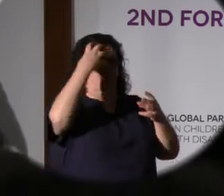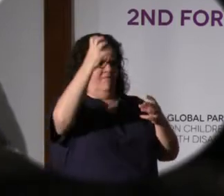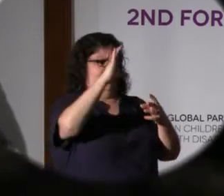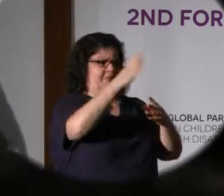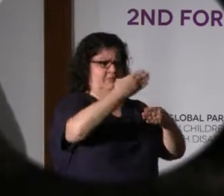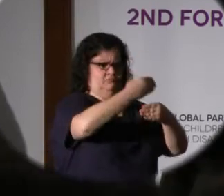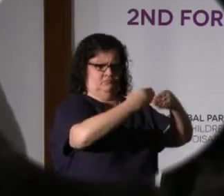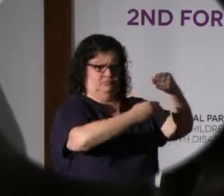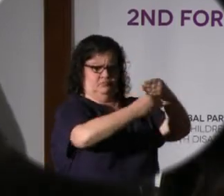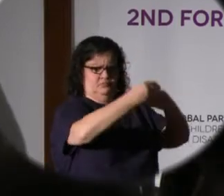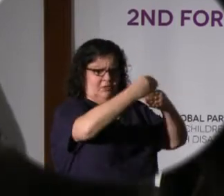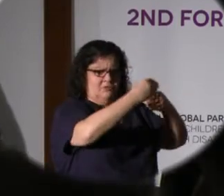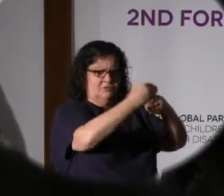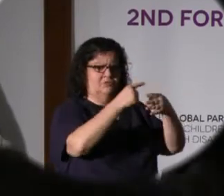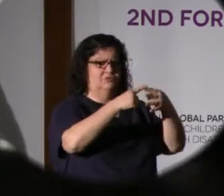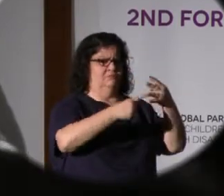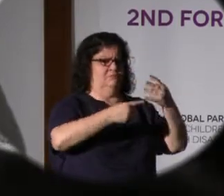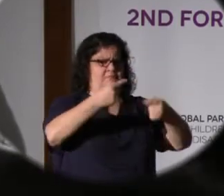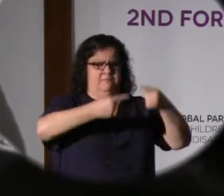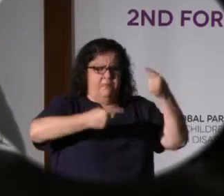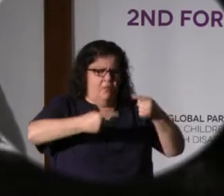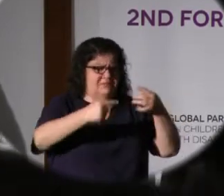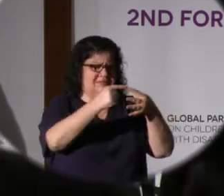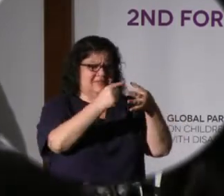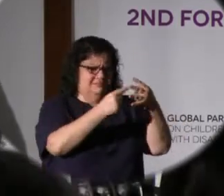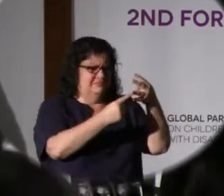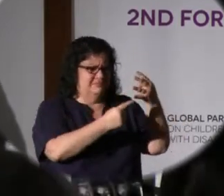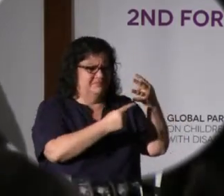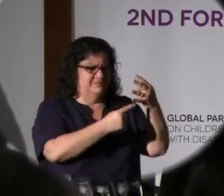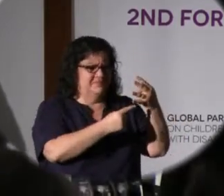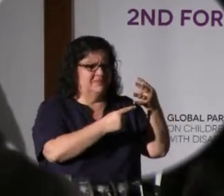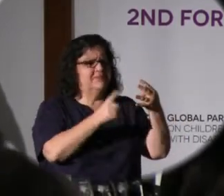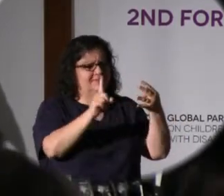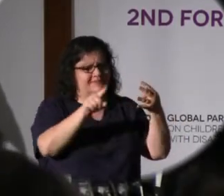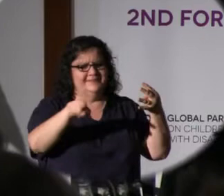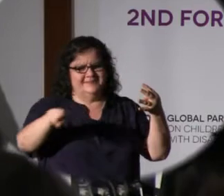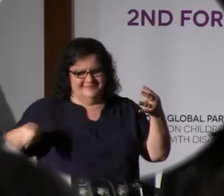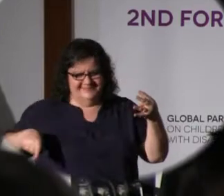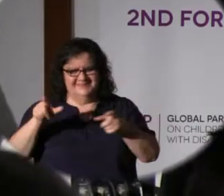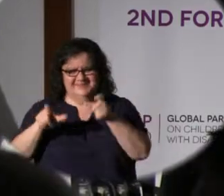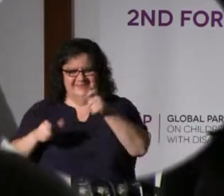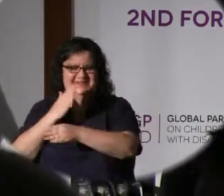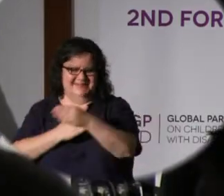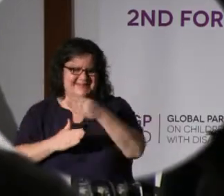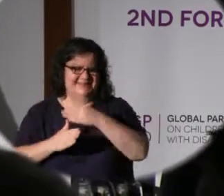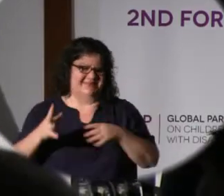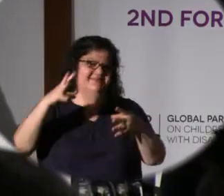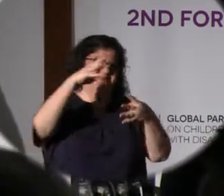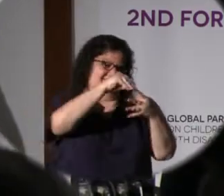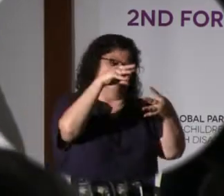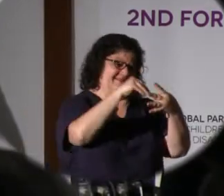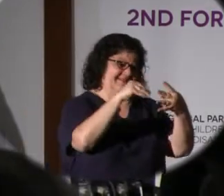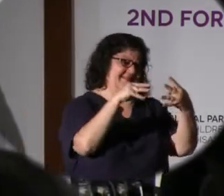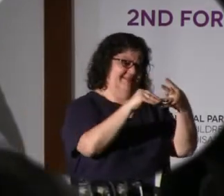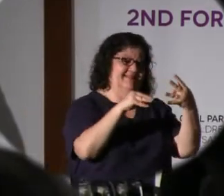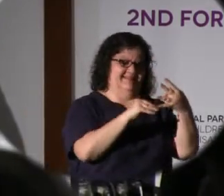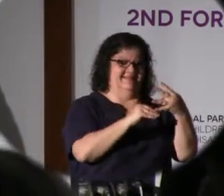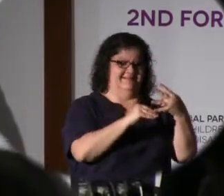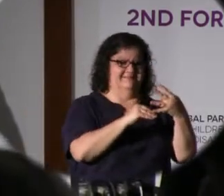the sustainable inclusion of persons with disabilities and a